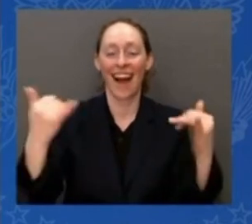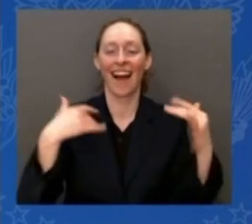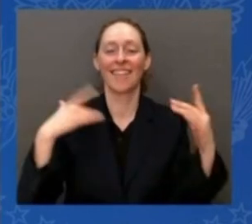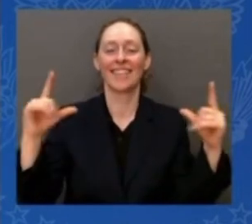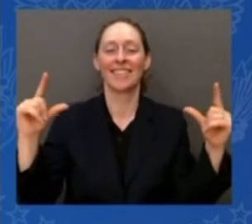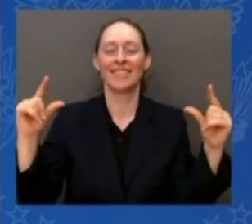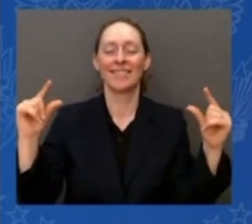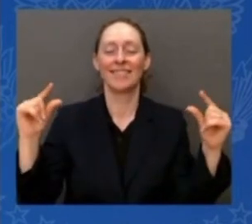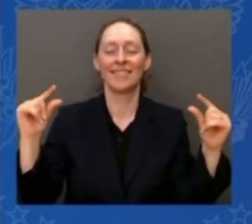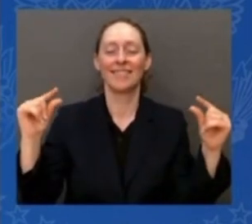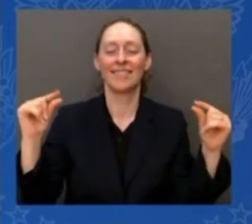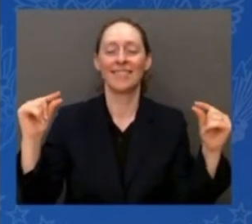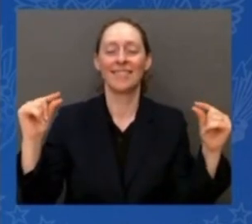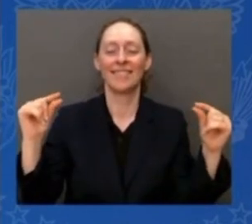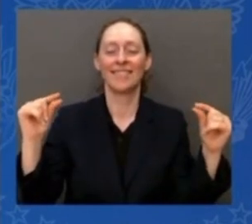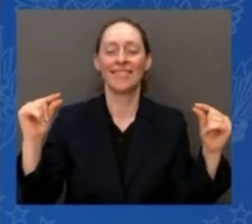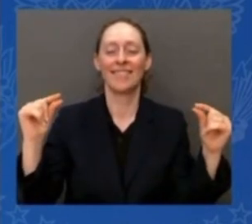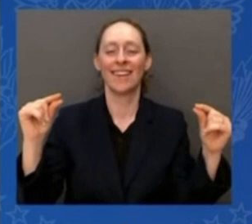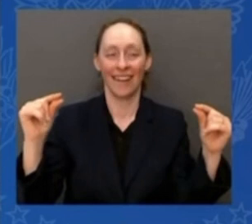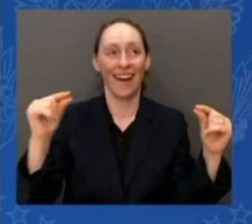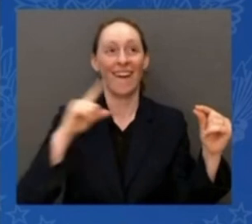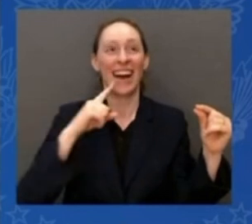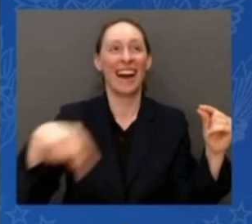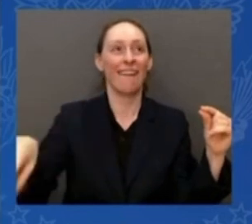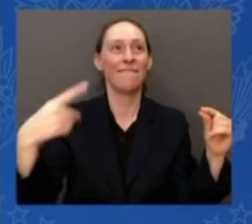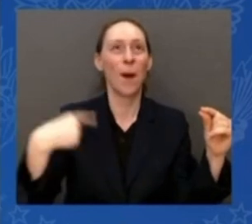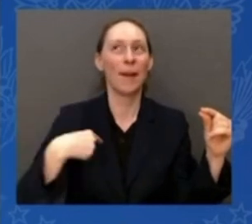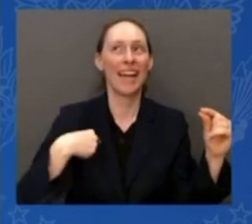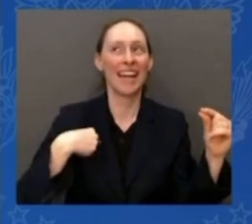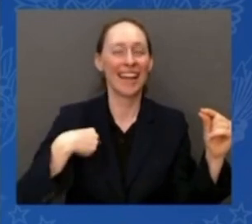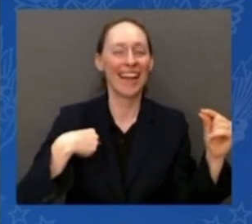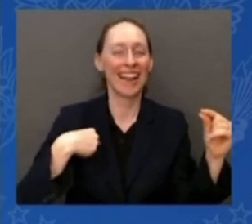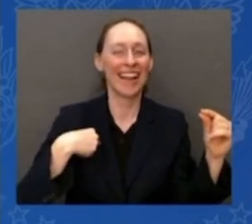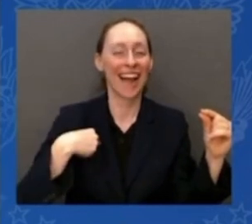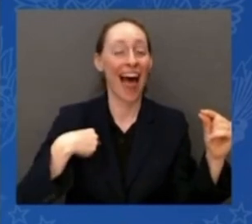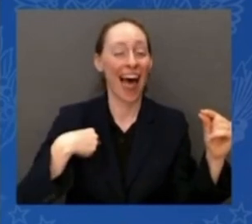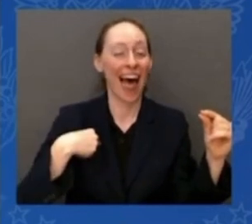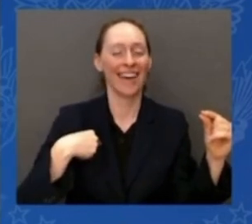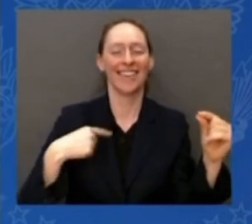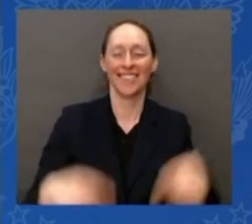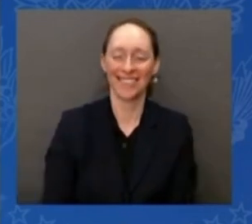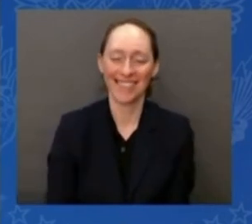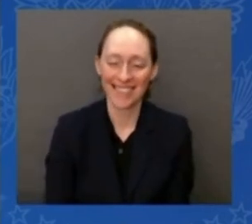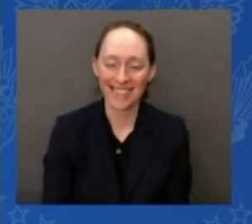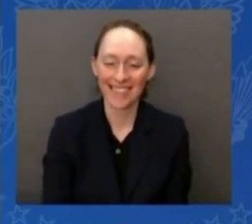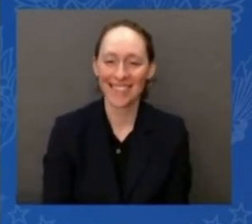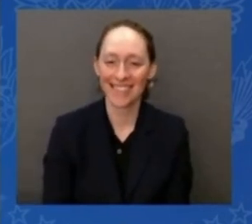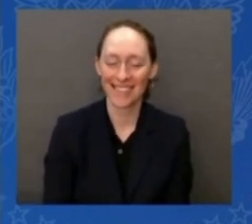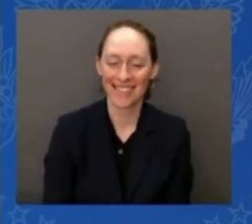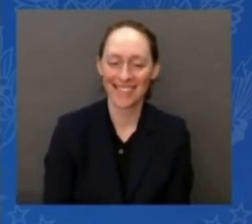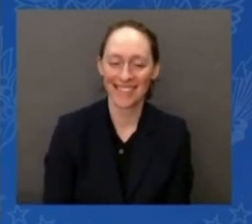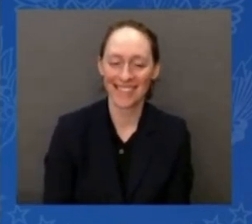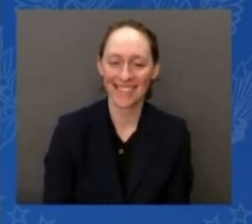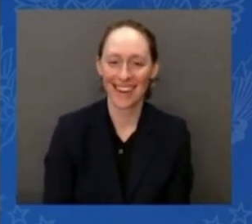Please have a seat. There we are. I think they like you. That's what I think.